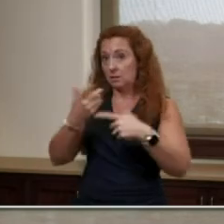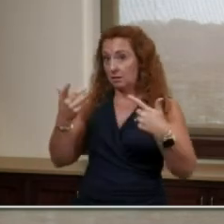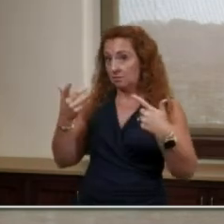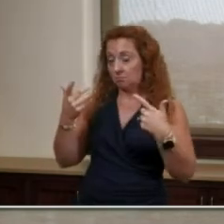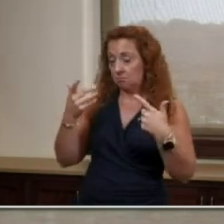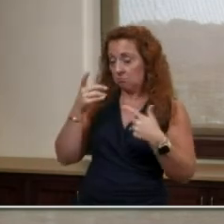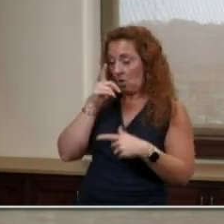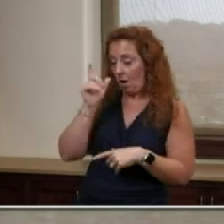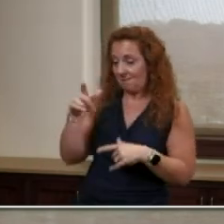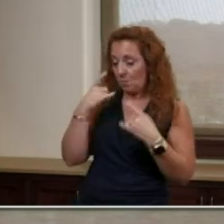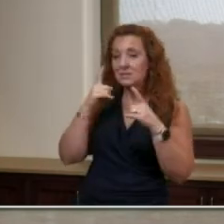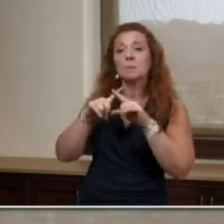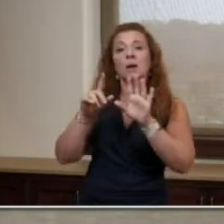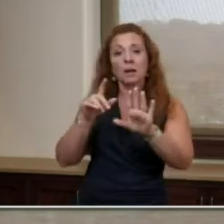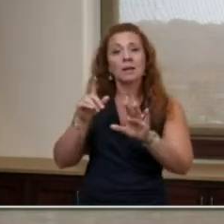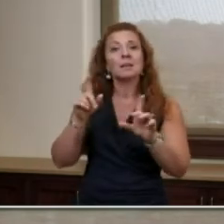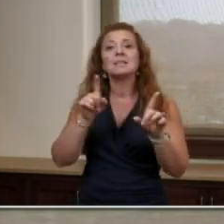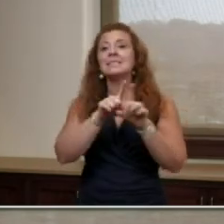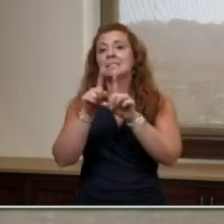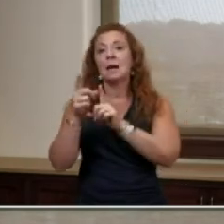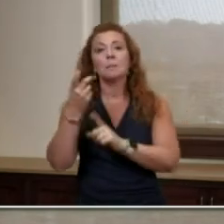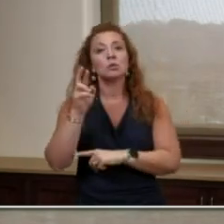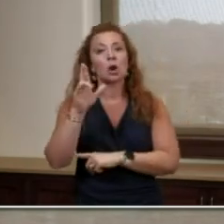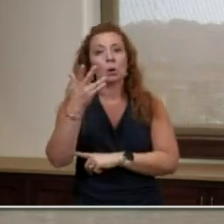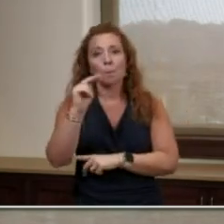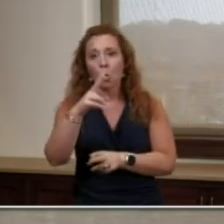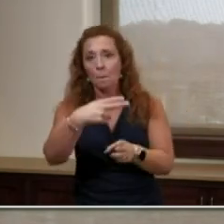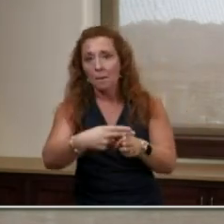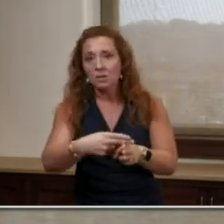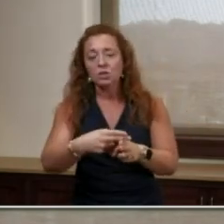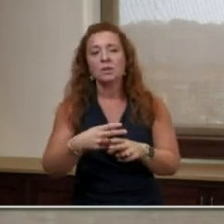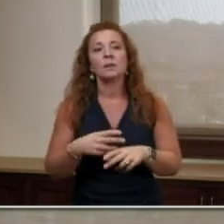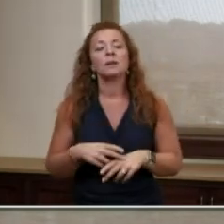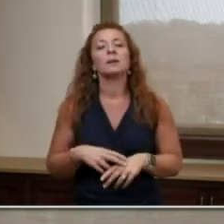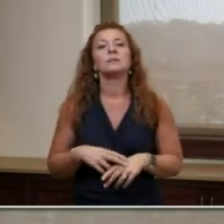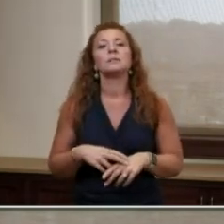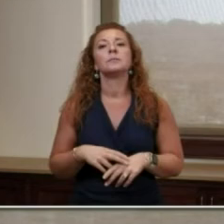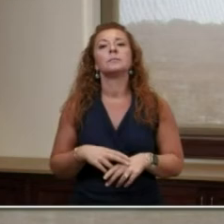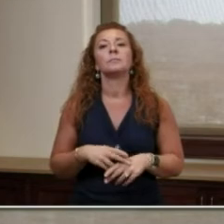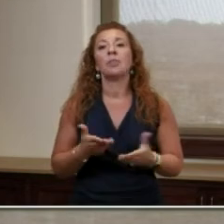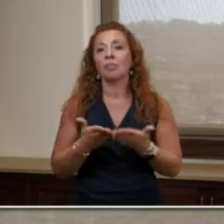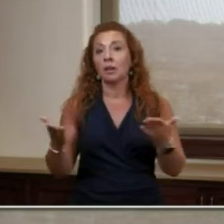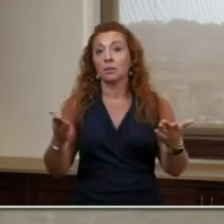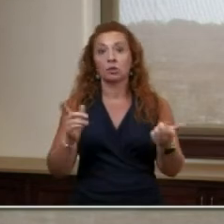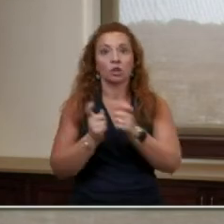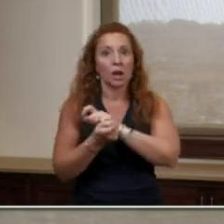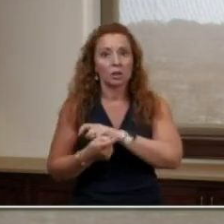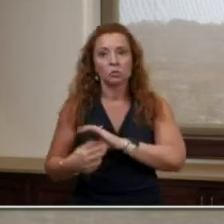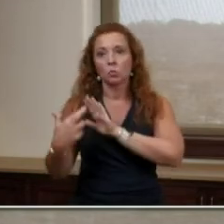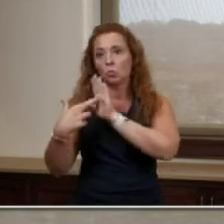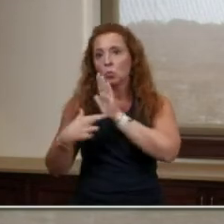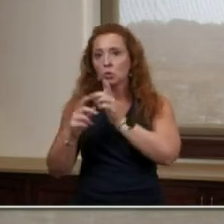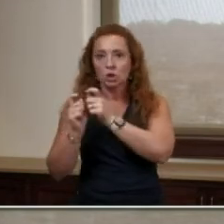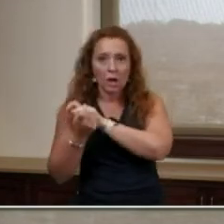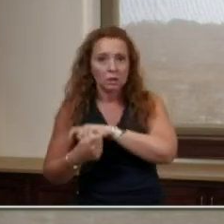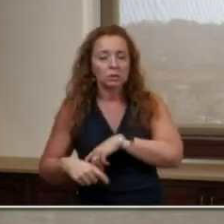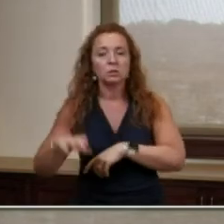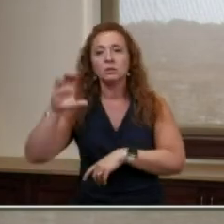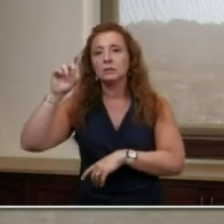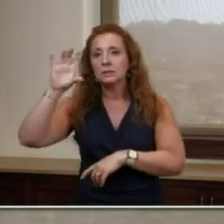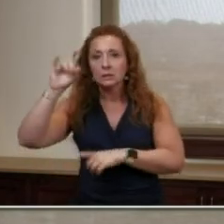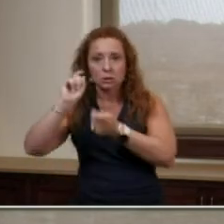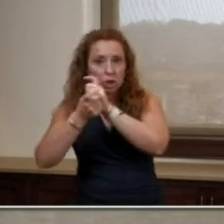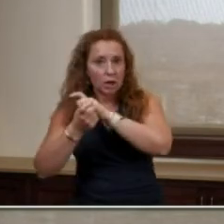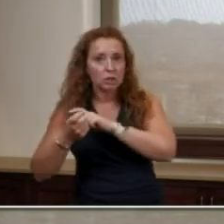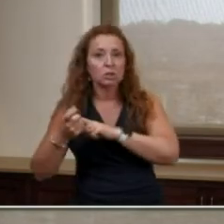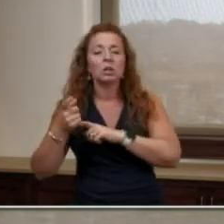But like Dr. Bogan had indicated, I know things change. The CDC, changes the